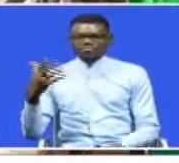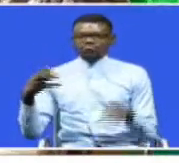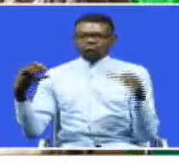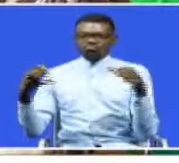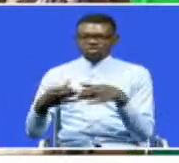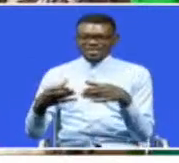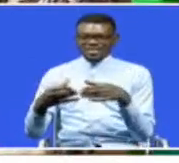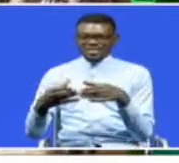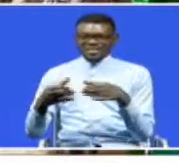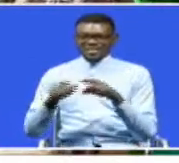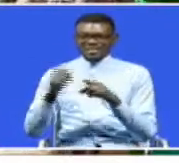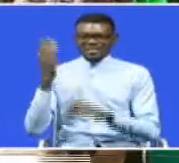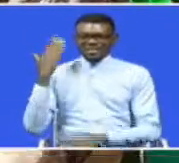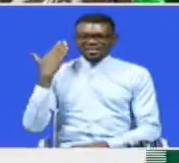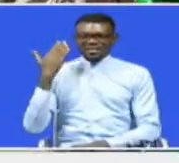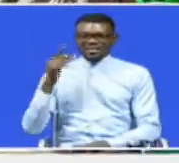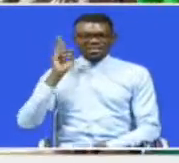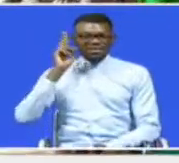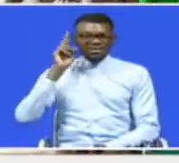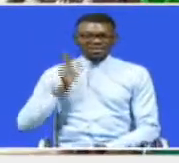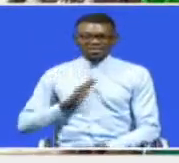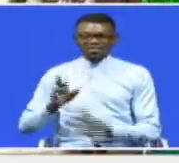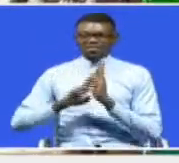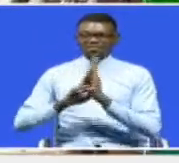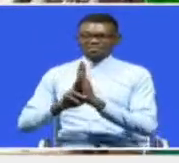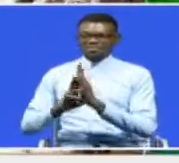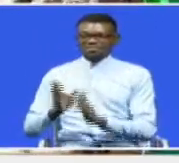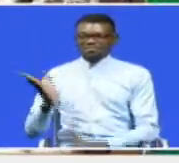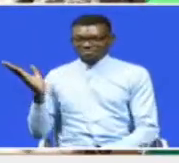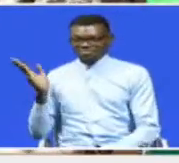Kisii women rep Mary Salikera.